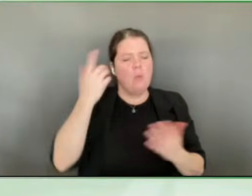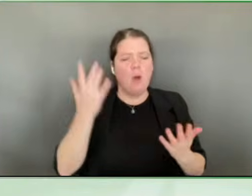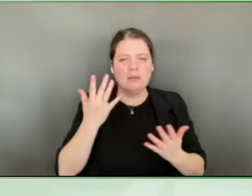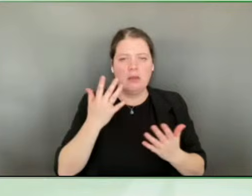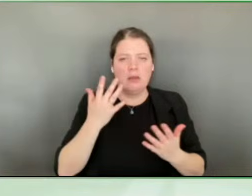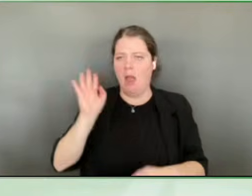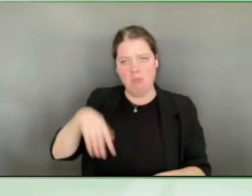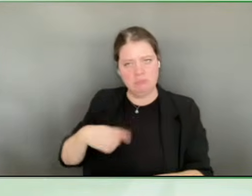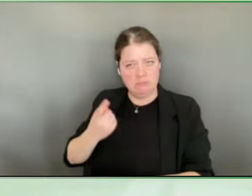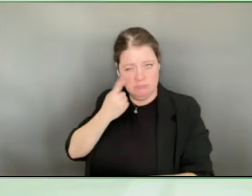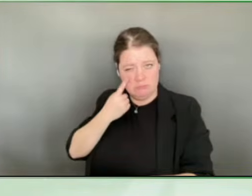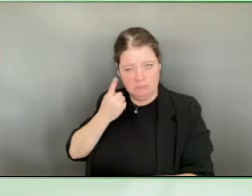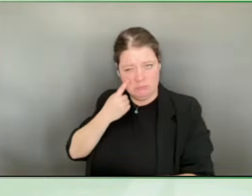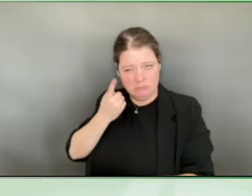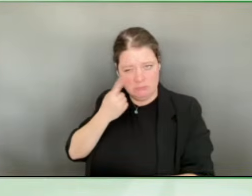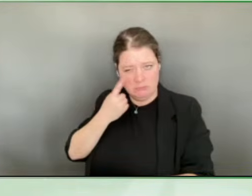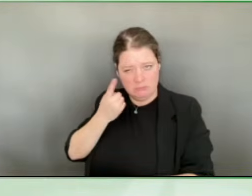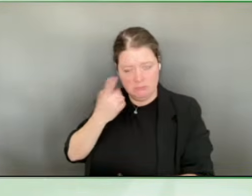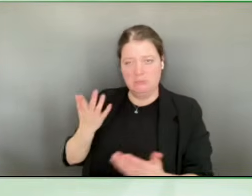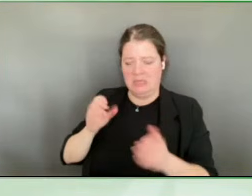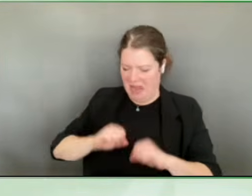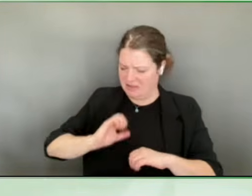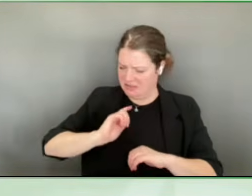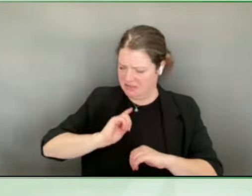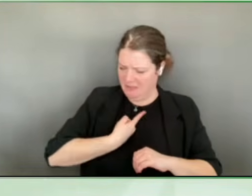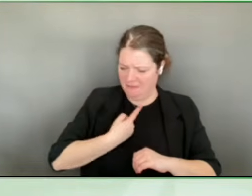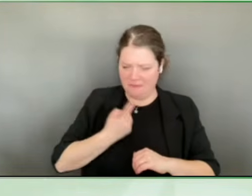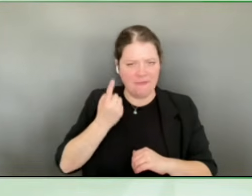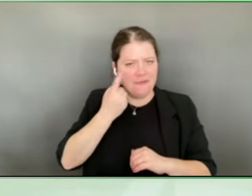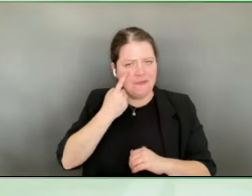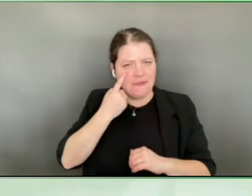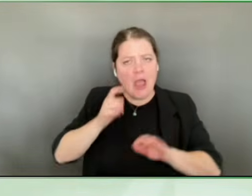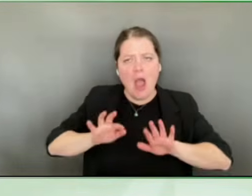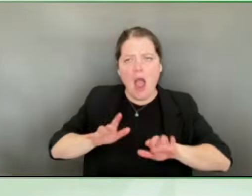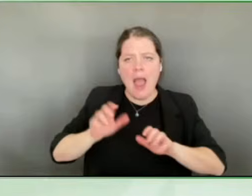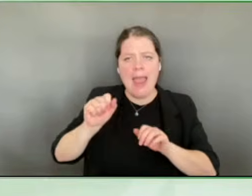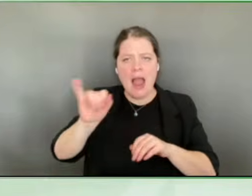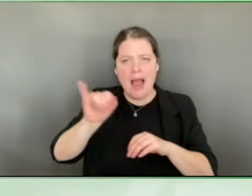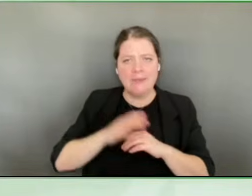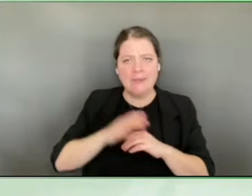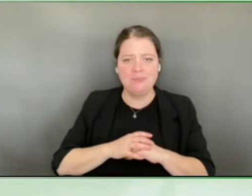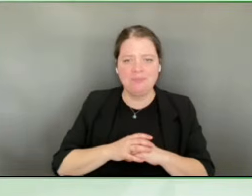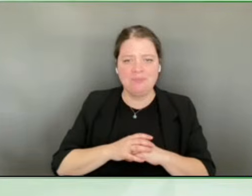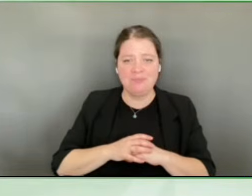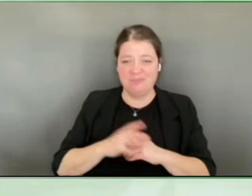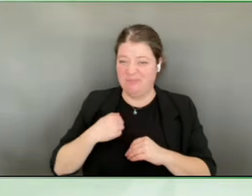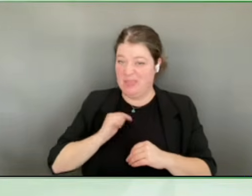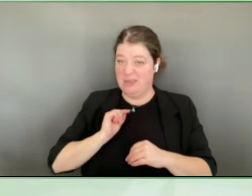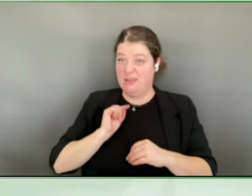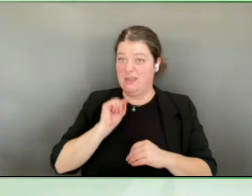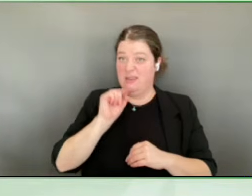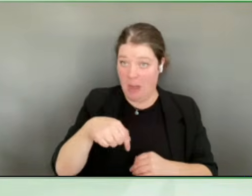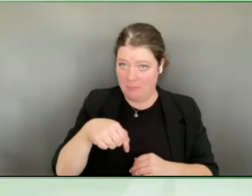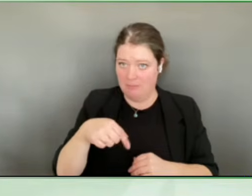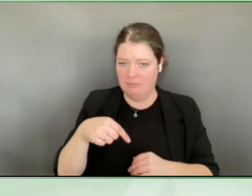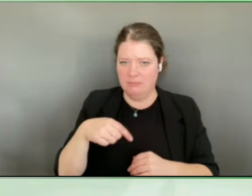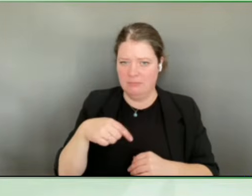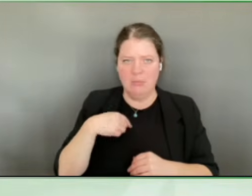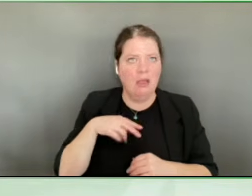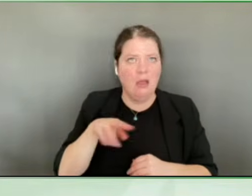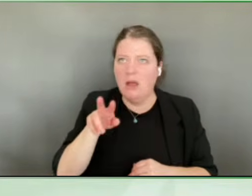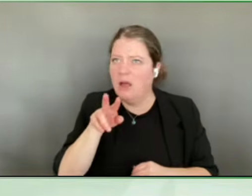on. There was a line that somebody said at the session I was in, which I didn't really get. I